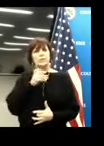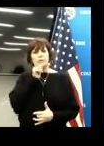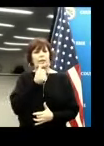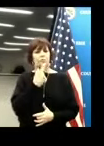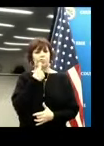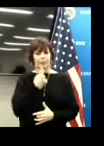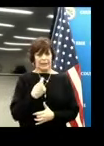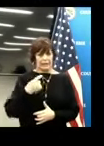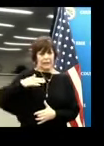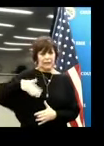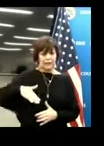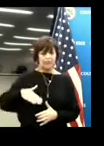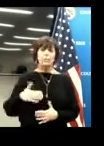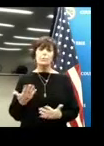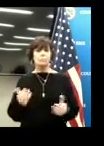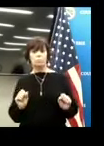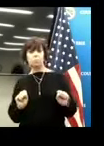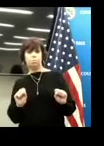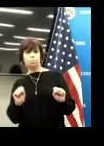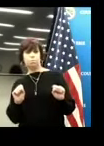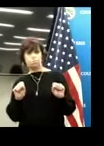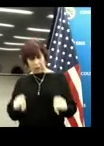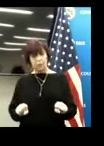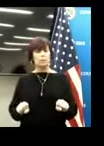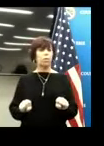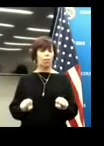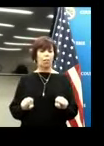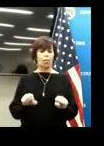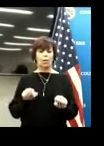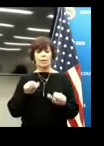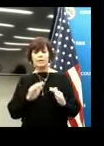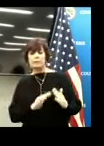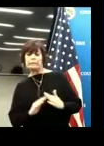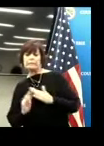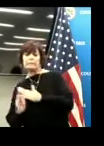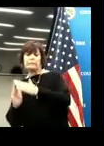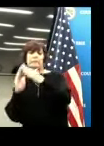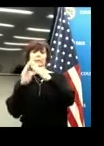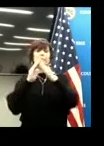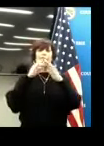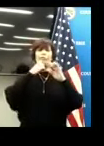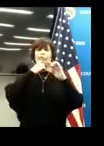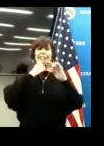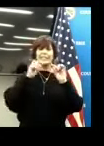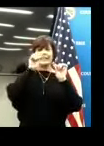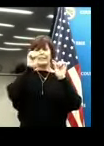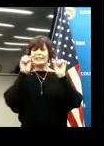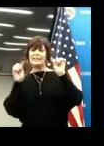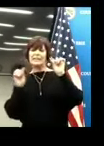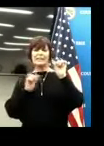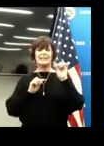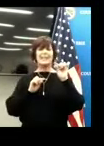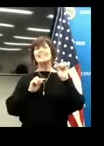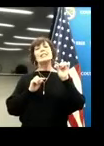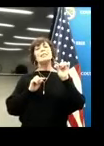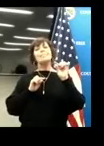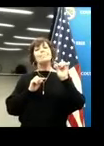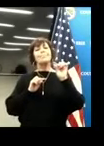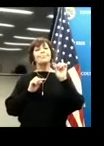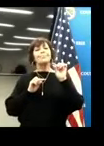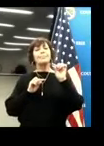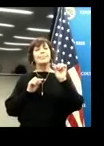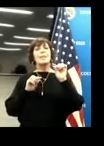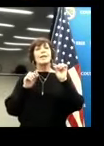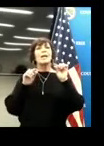It's highly possible some of the regions could have gone in the red zone, but they would have been so detailed. In some ways, it would have been unfair that